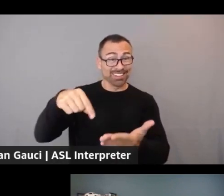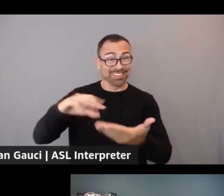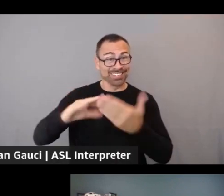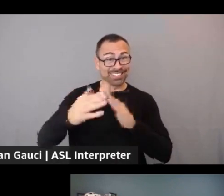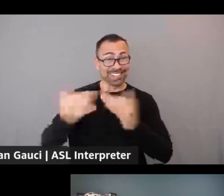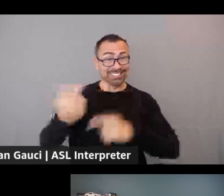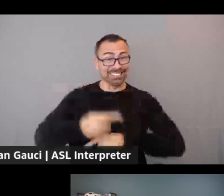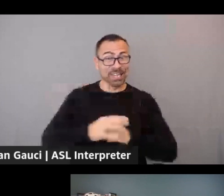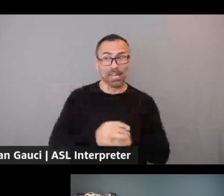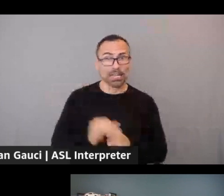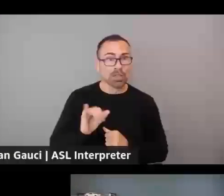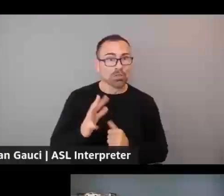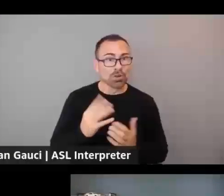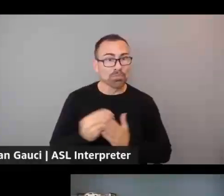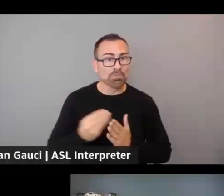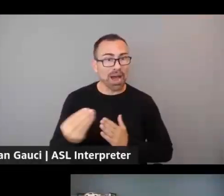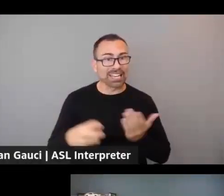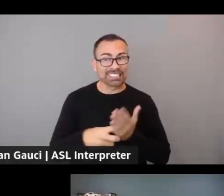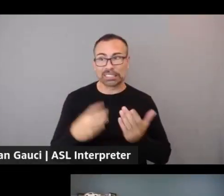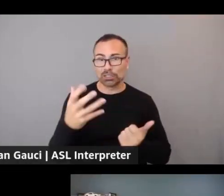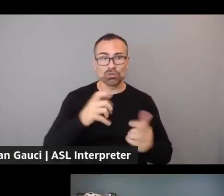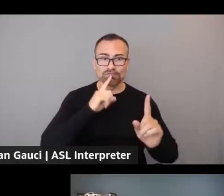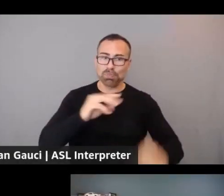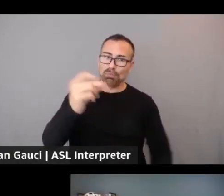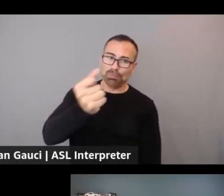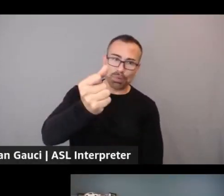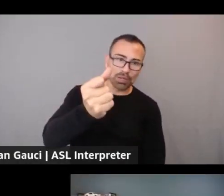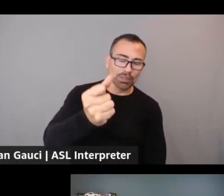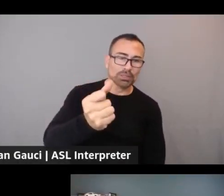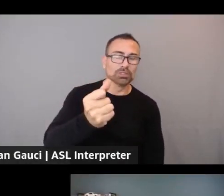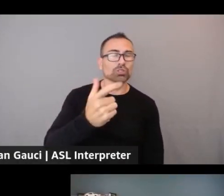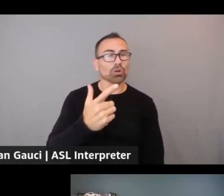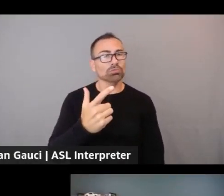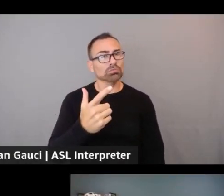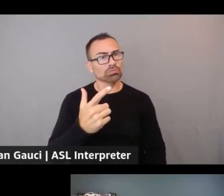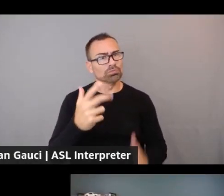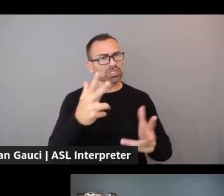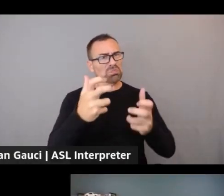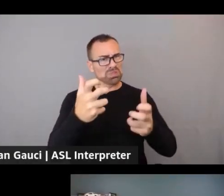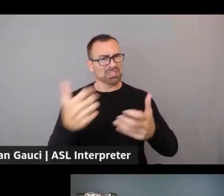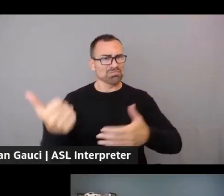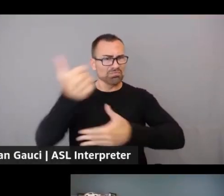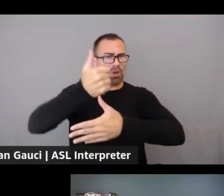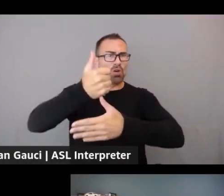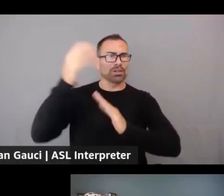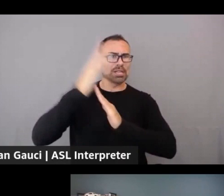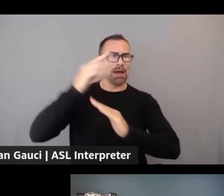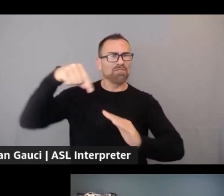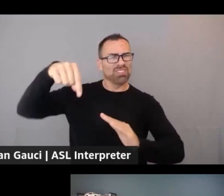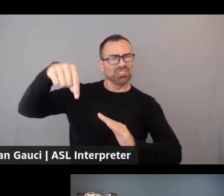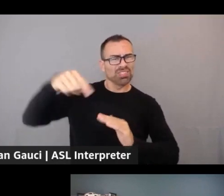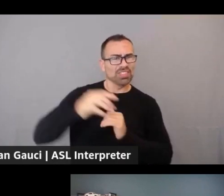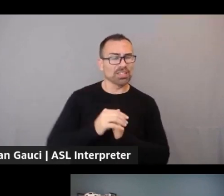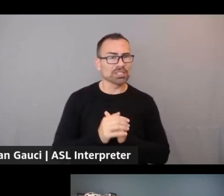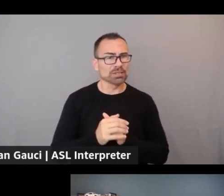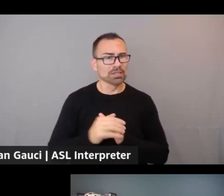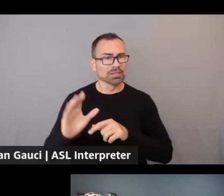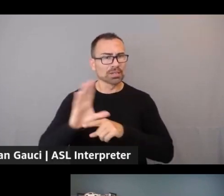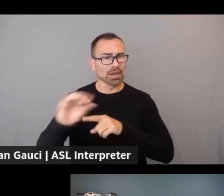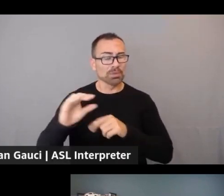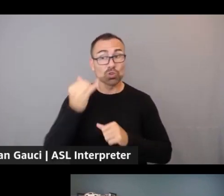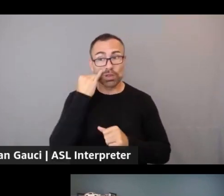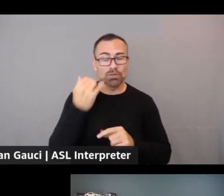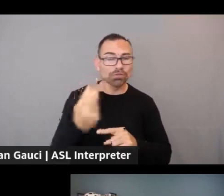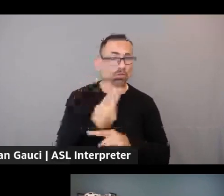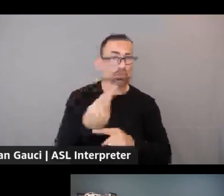online, you want a response really, really fast, right? For it. So you prioritize speed over other things, right? So in this instance, right, if you're using a generative